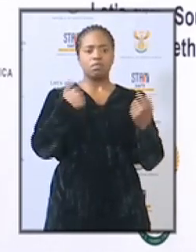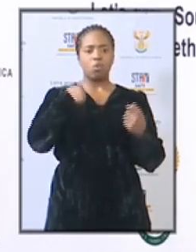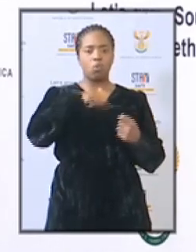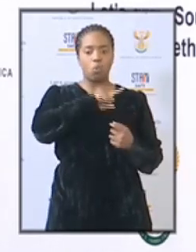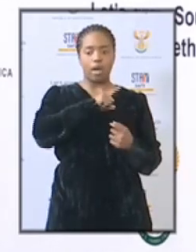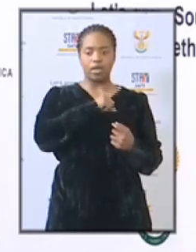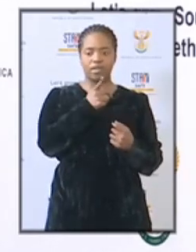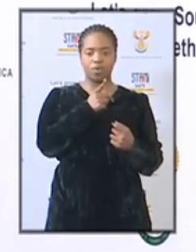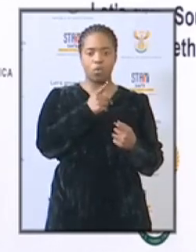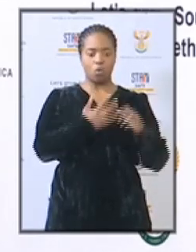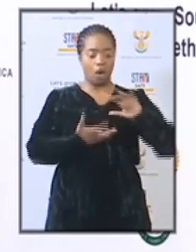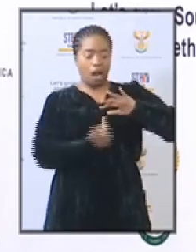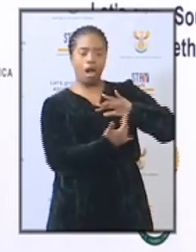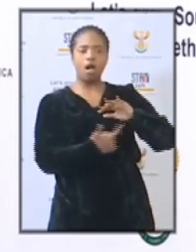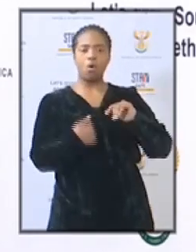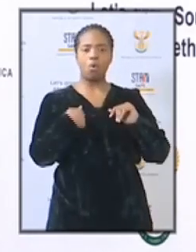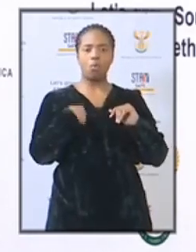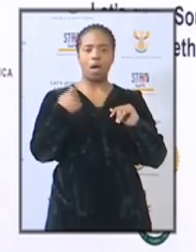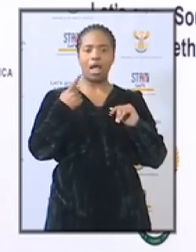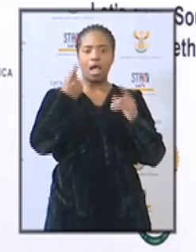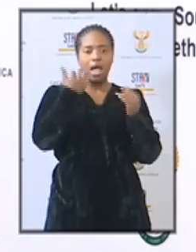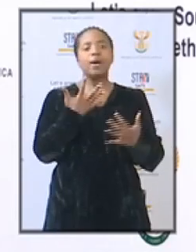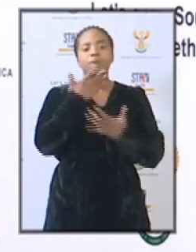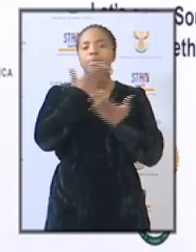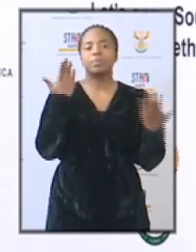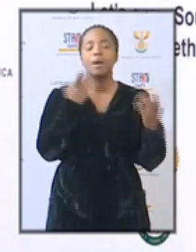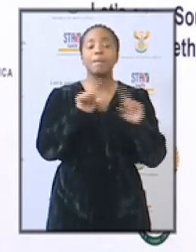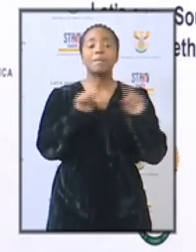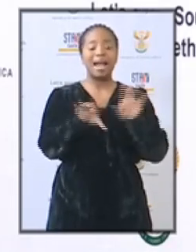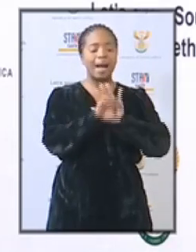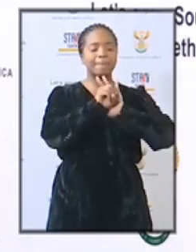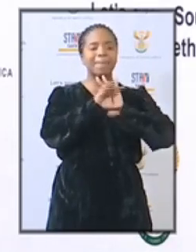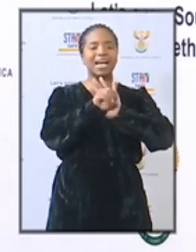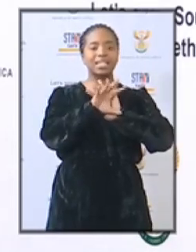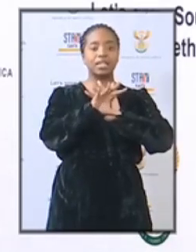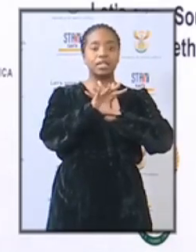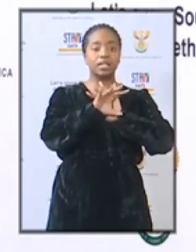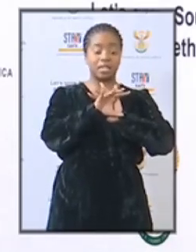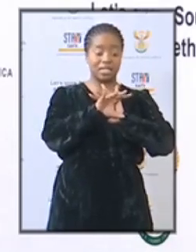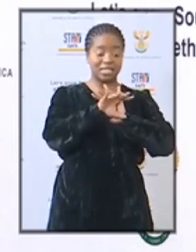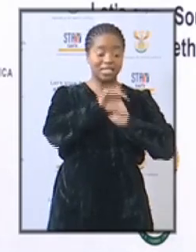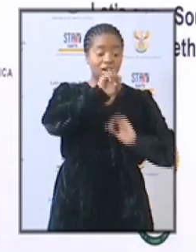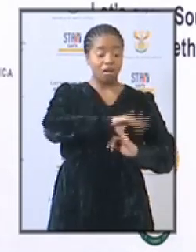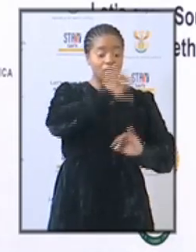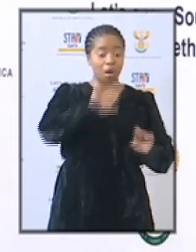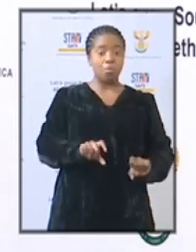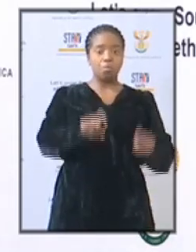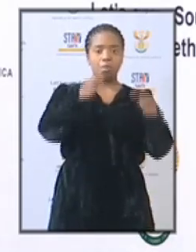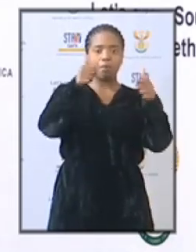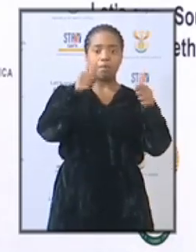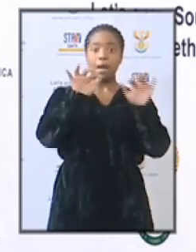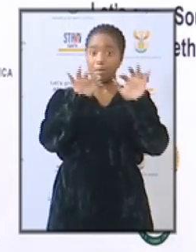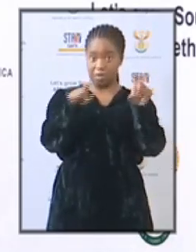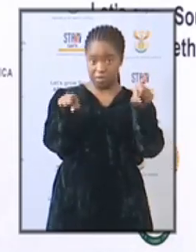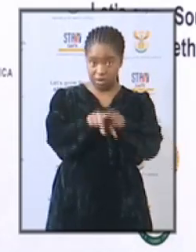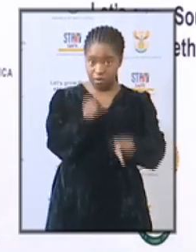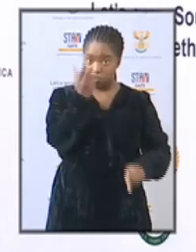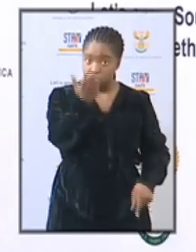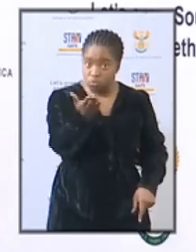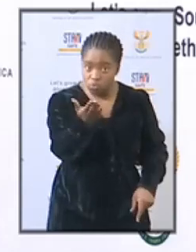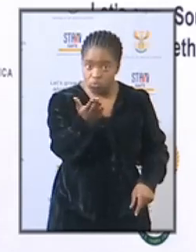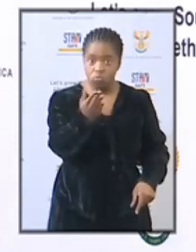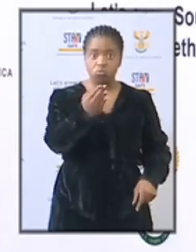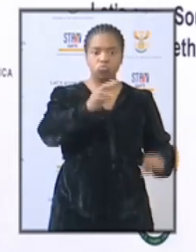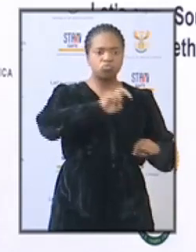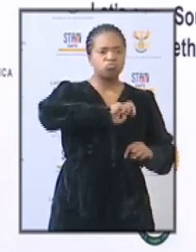fiscal space to do that. We're talking about marketing the country and having people like yourselves